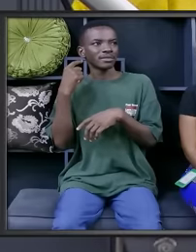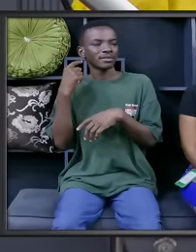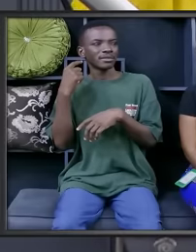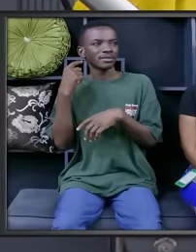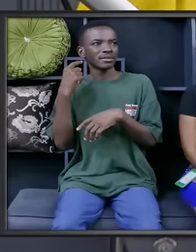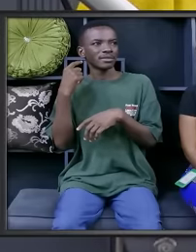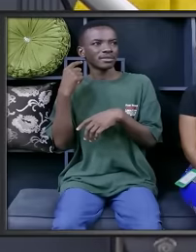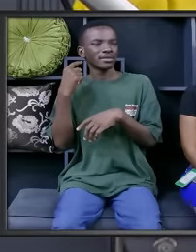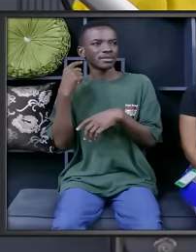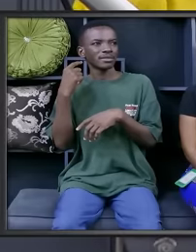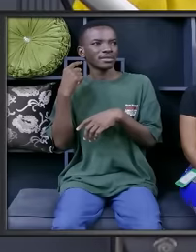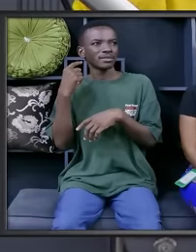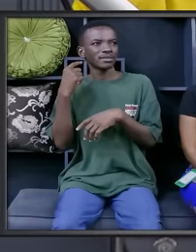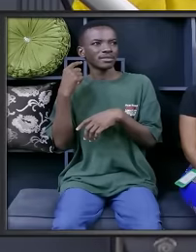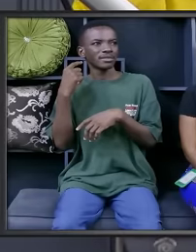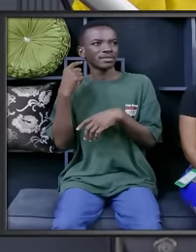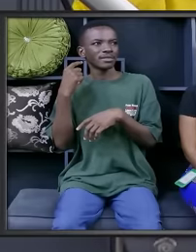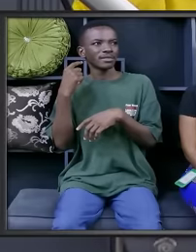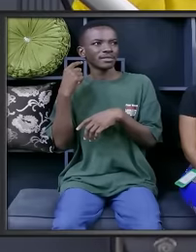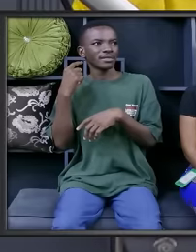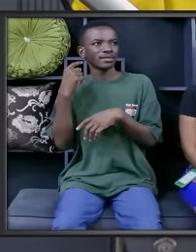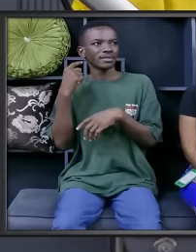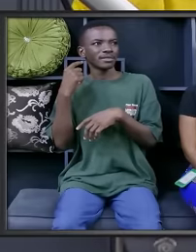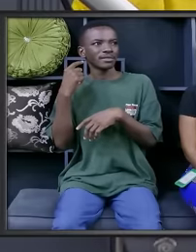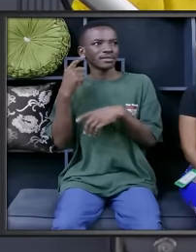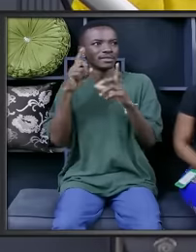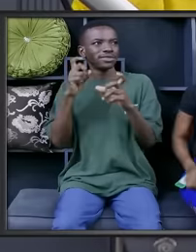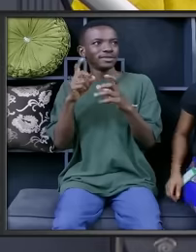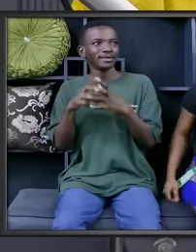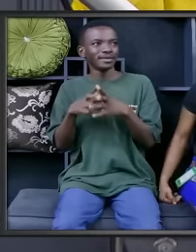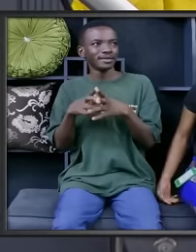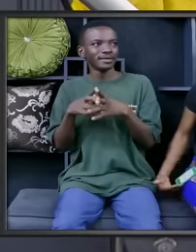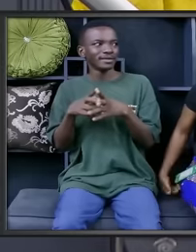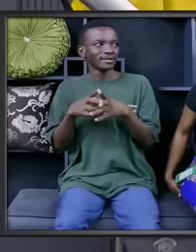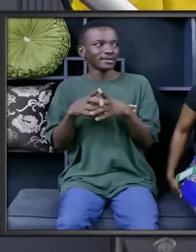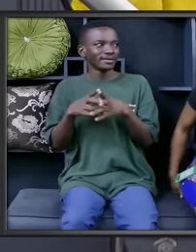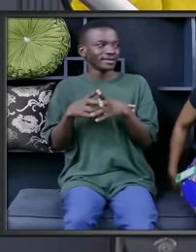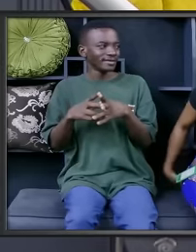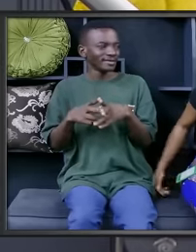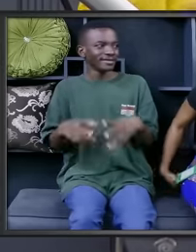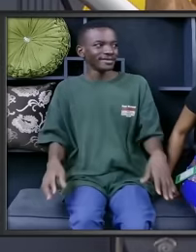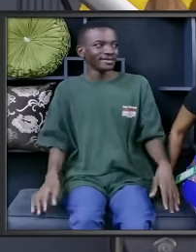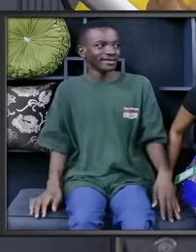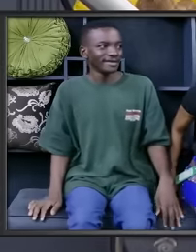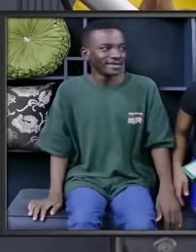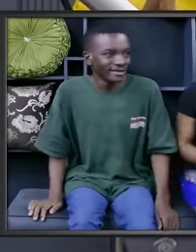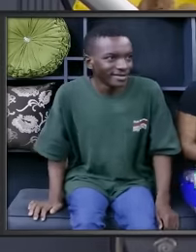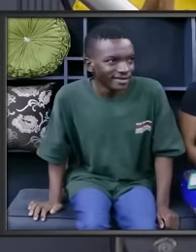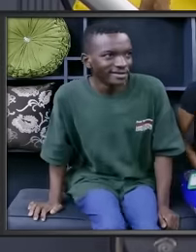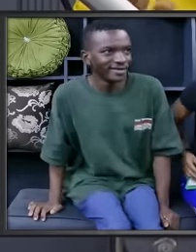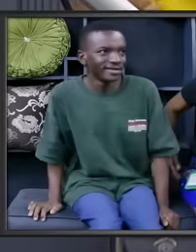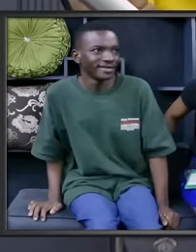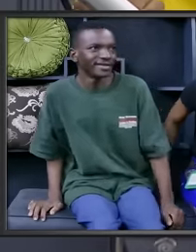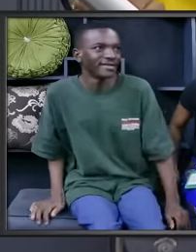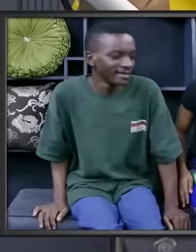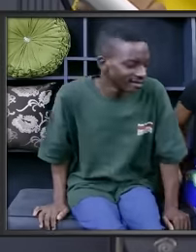You never observe them before, ba? How you take notes, sir? Are you No, but you never observe them before. No, say not